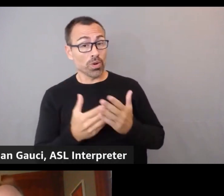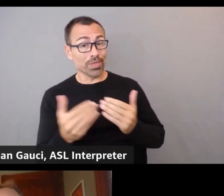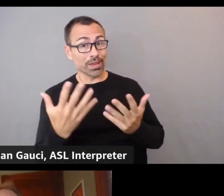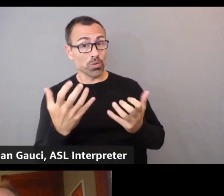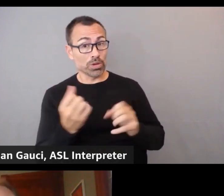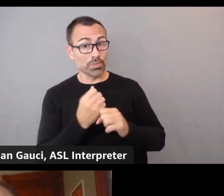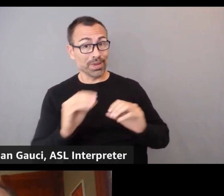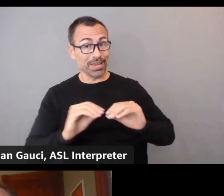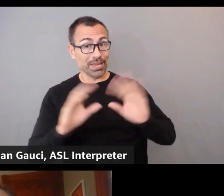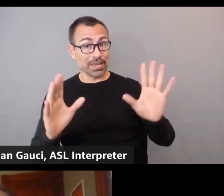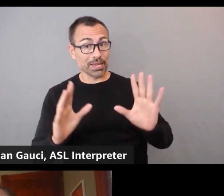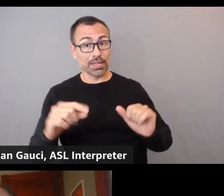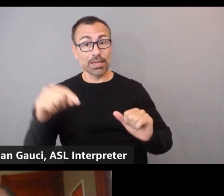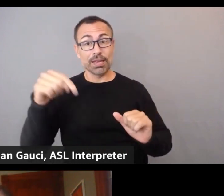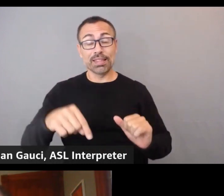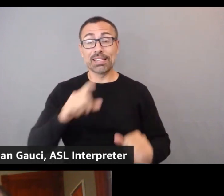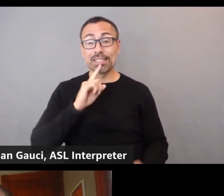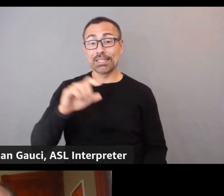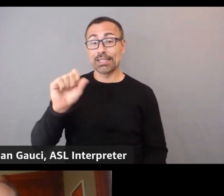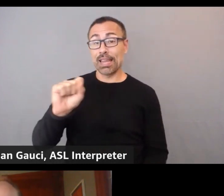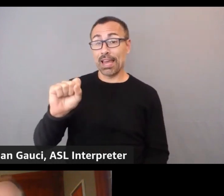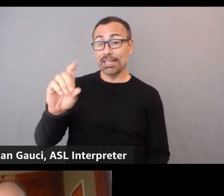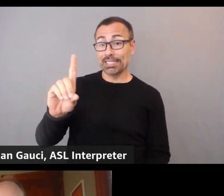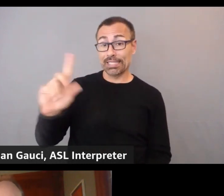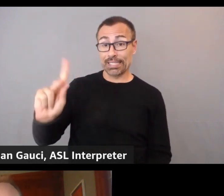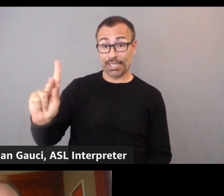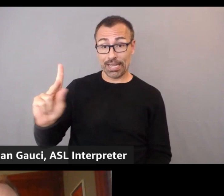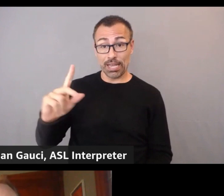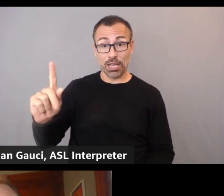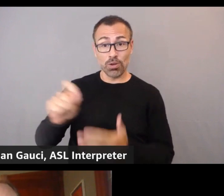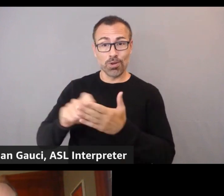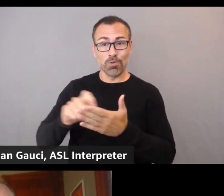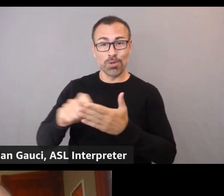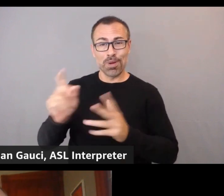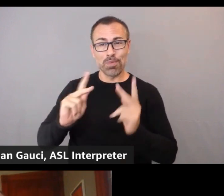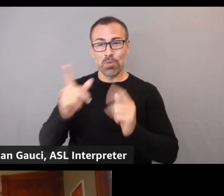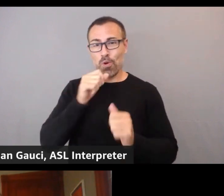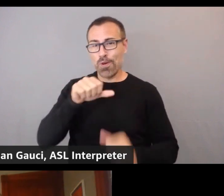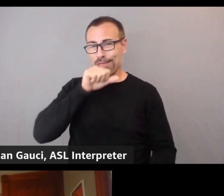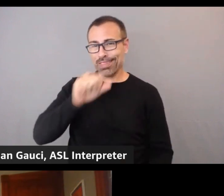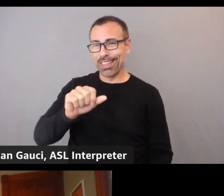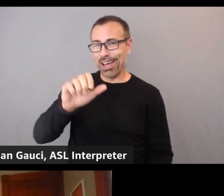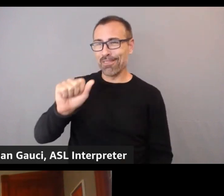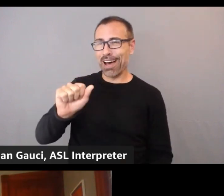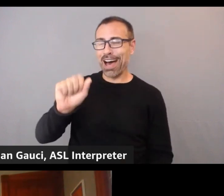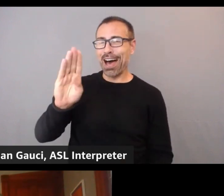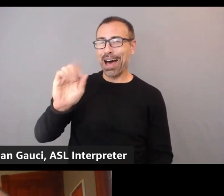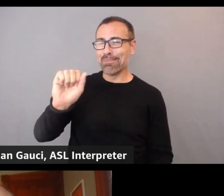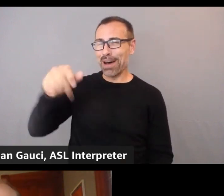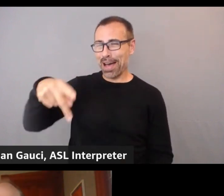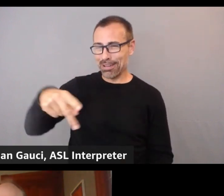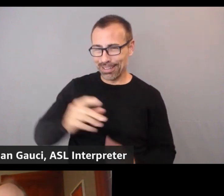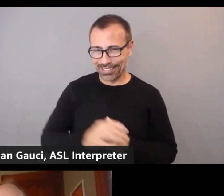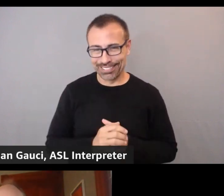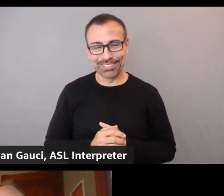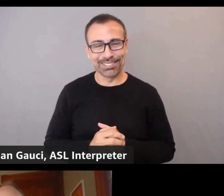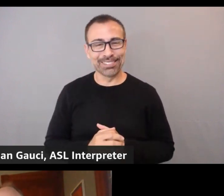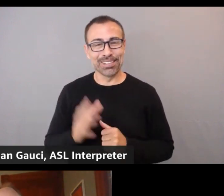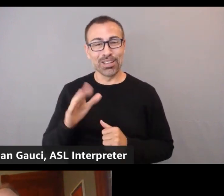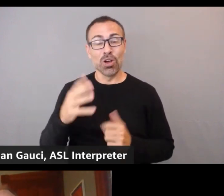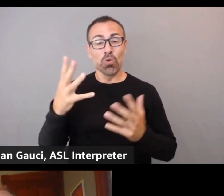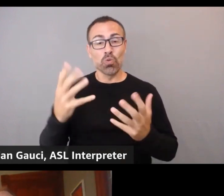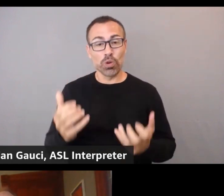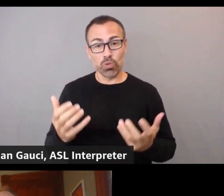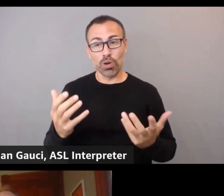already, this is an SDK that was written by people who love ABAP. So we wanted, SAP's